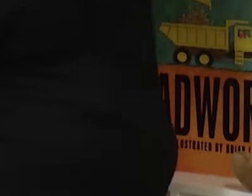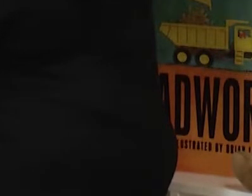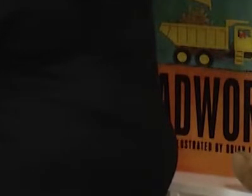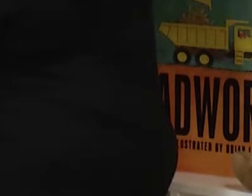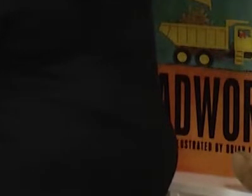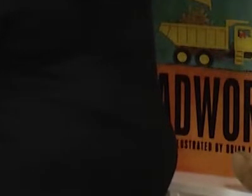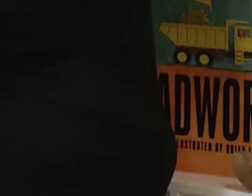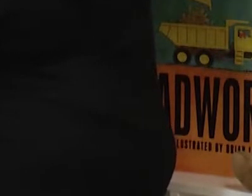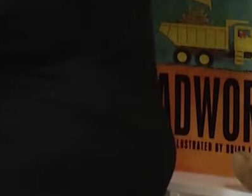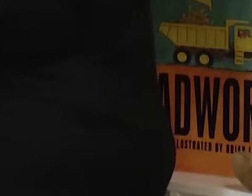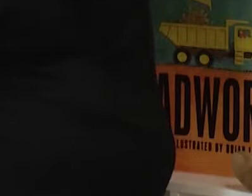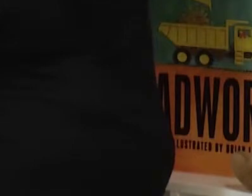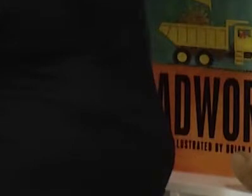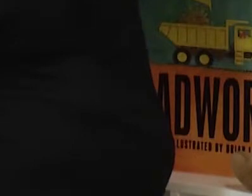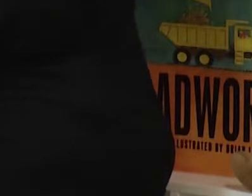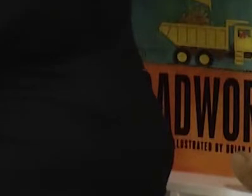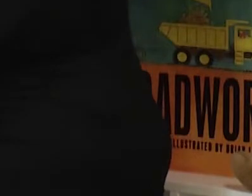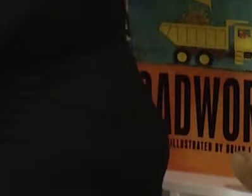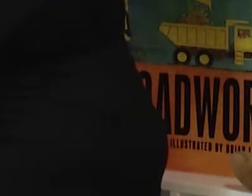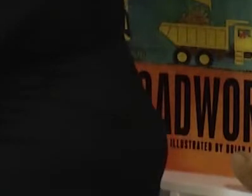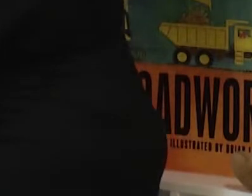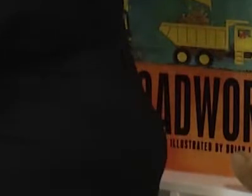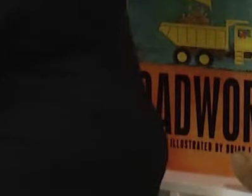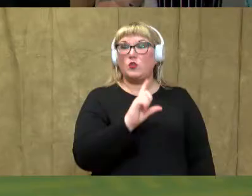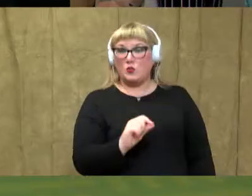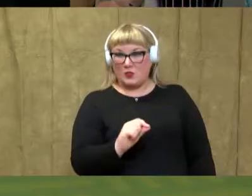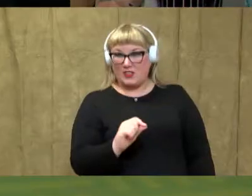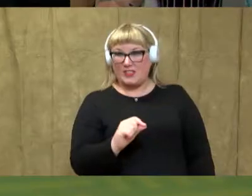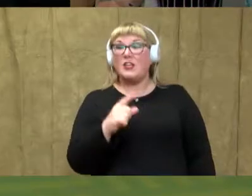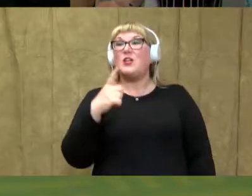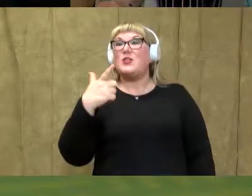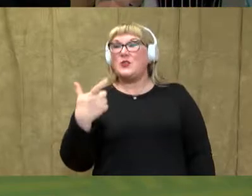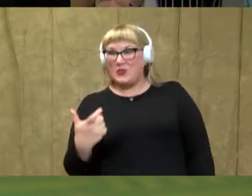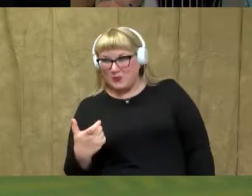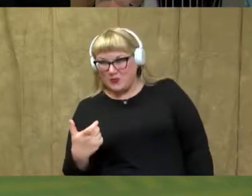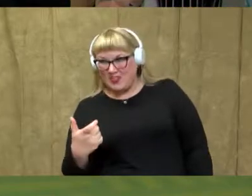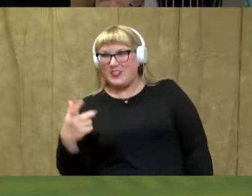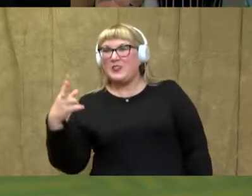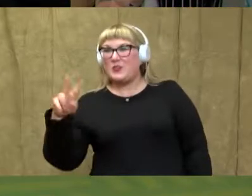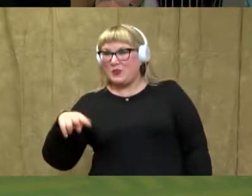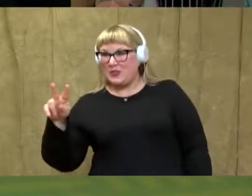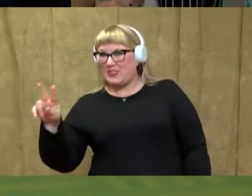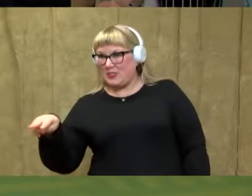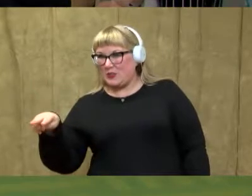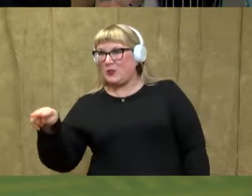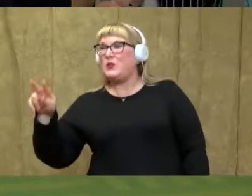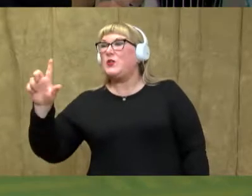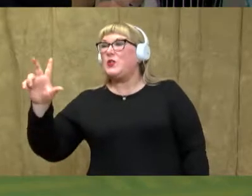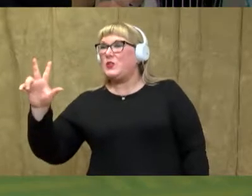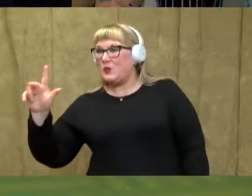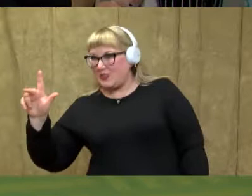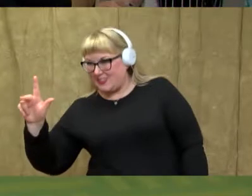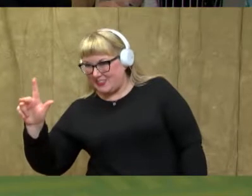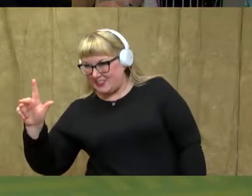16, 17, 18, 19, 20, 21,